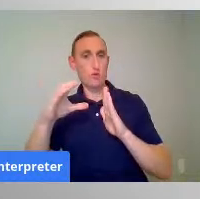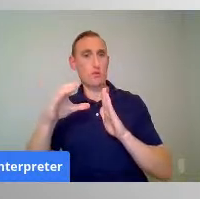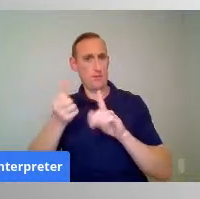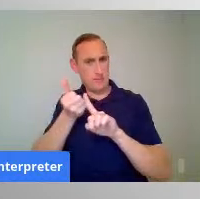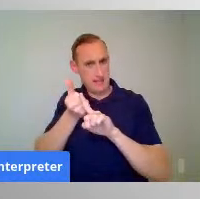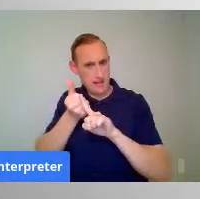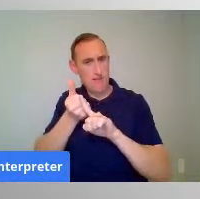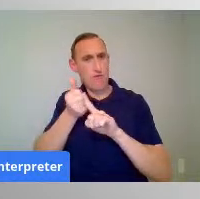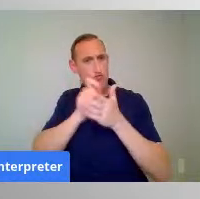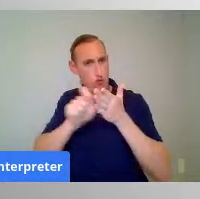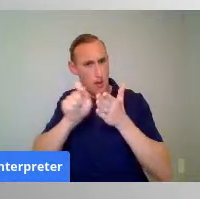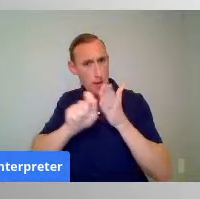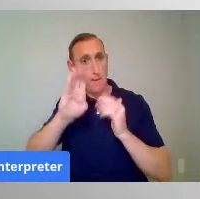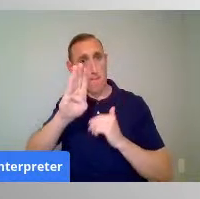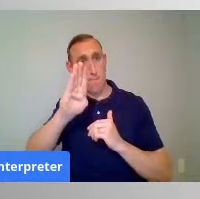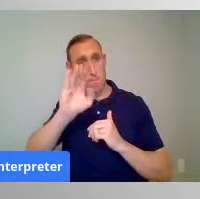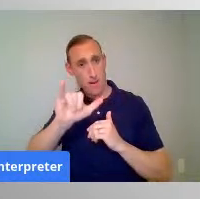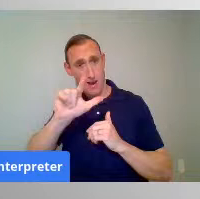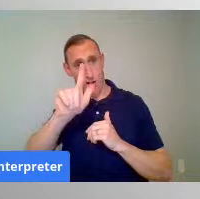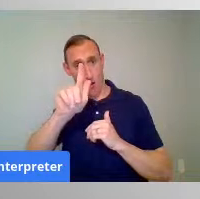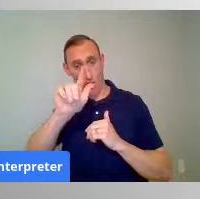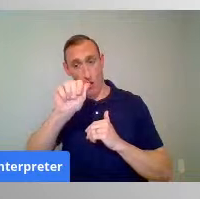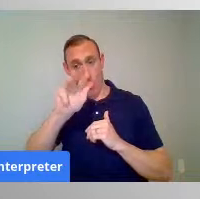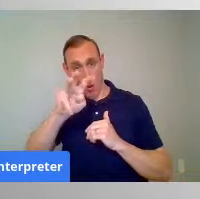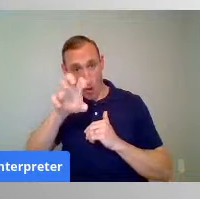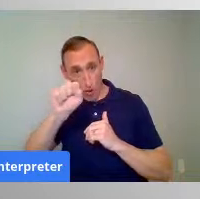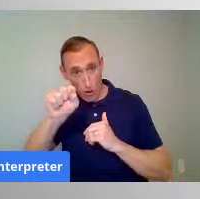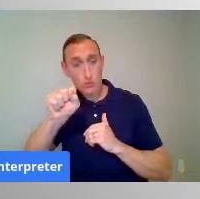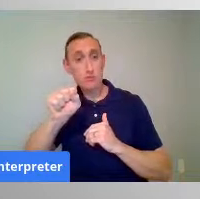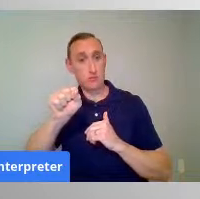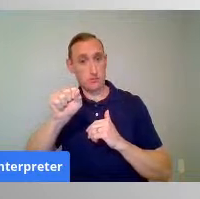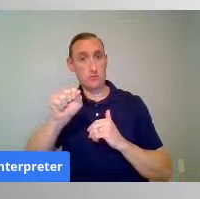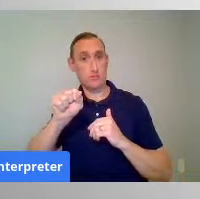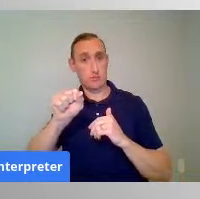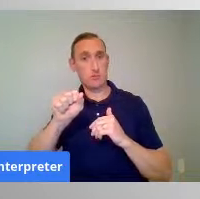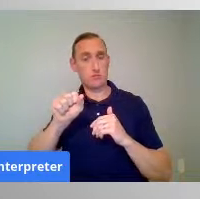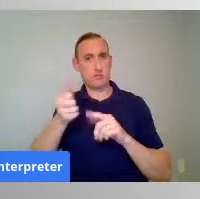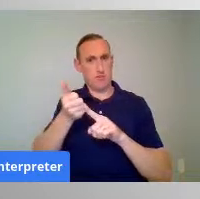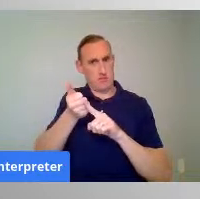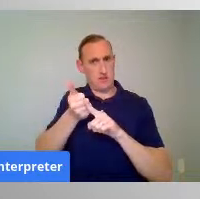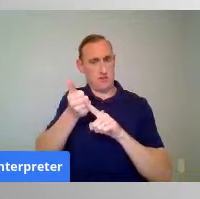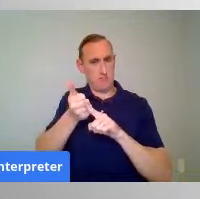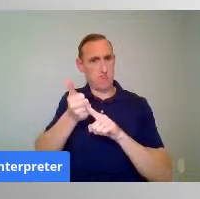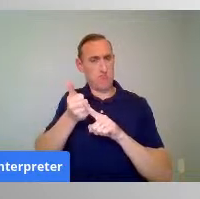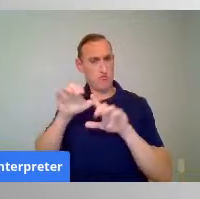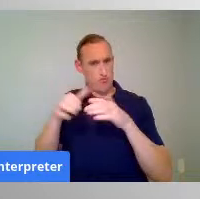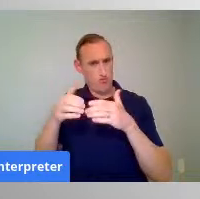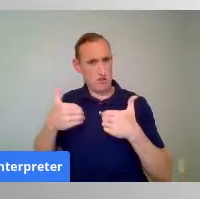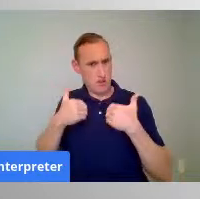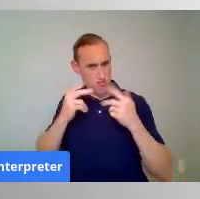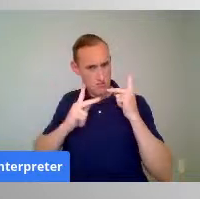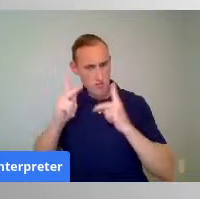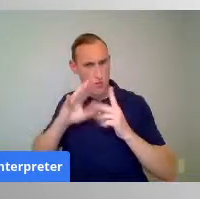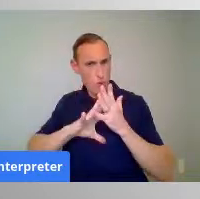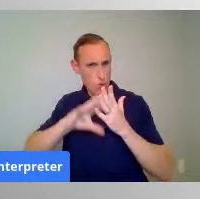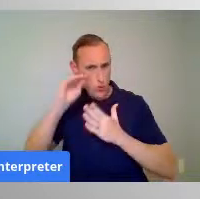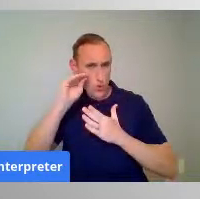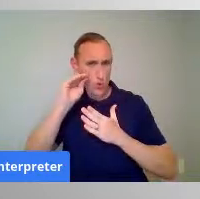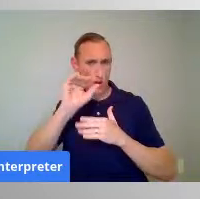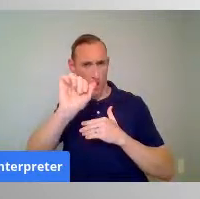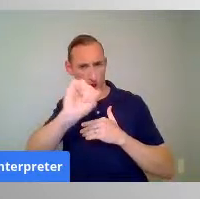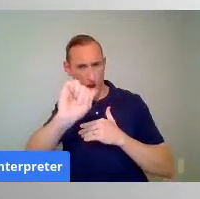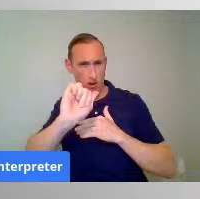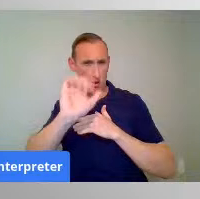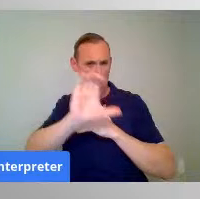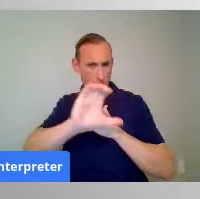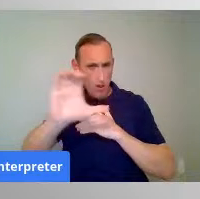first Mayor's Youth Commission. They spent a lot of time learning about how Athens-Clarke County government works,